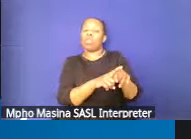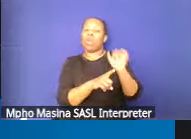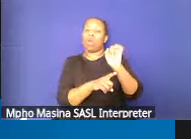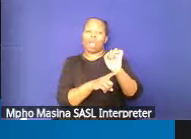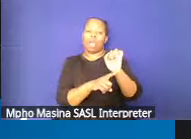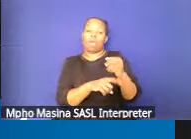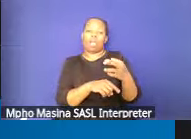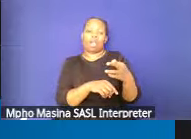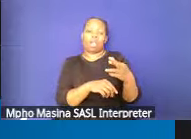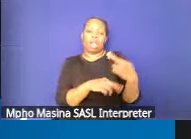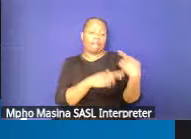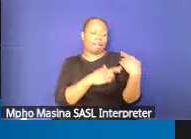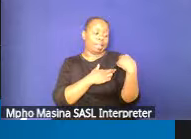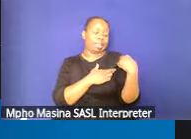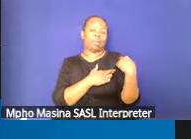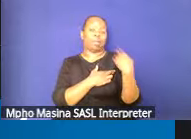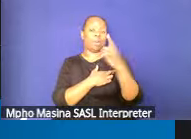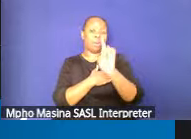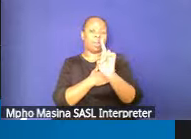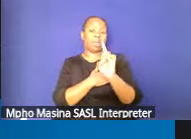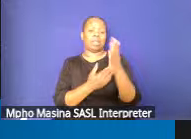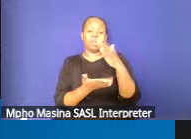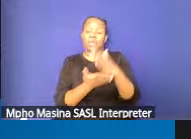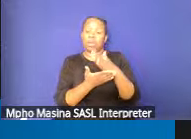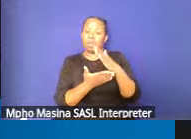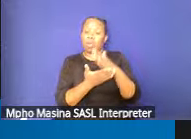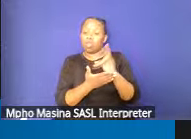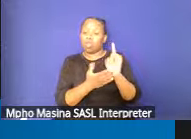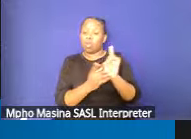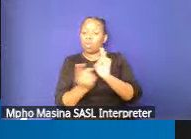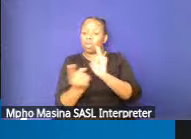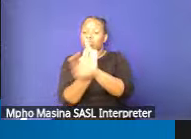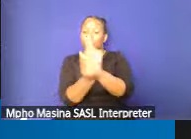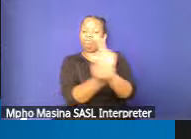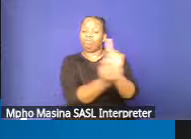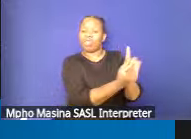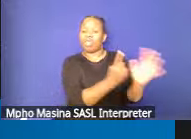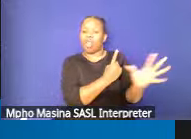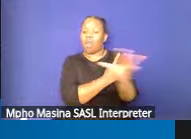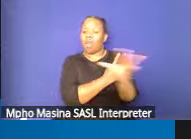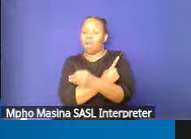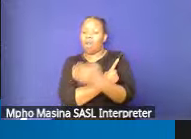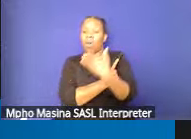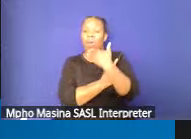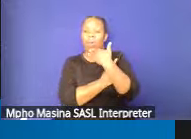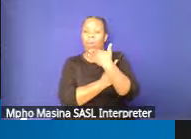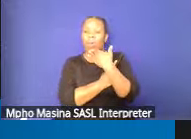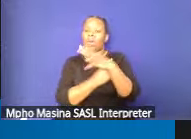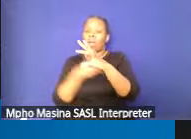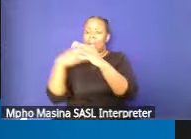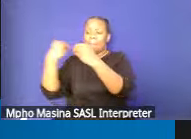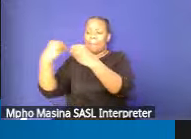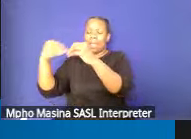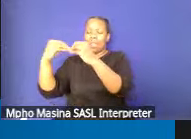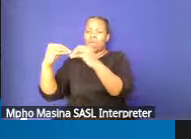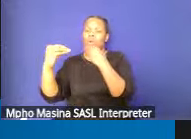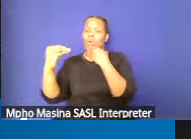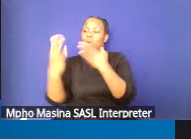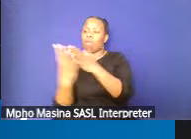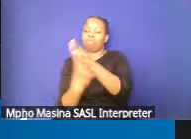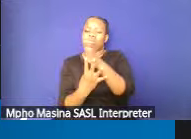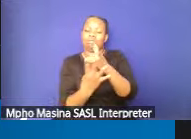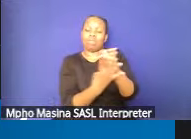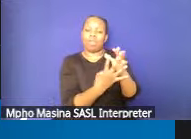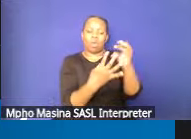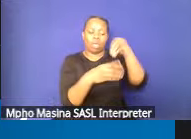make sure that we reach out to all entities that are in the category of persons with